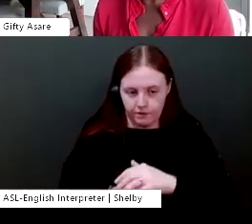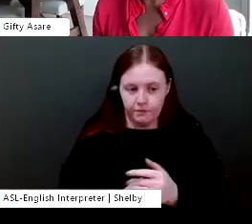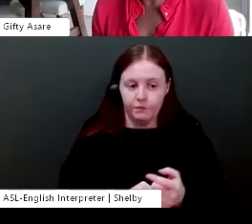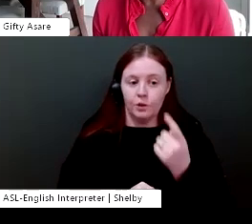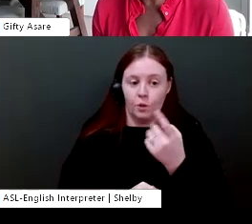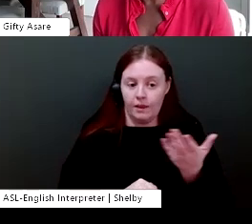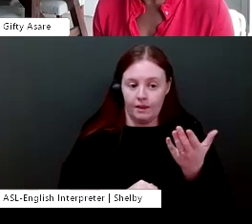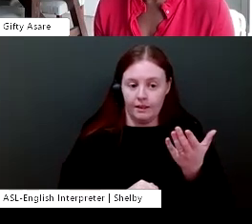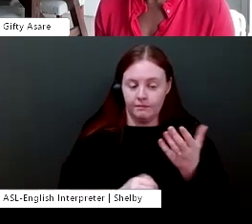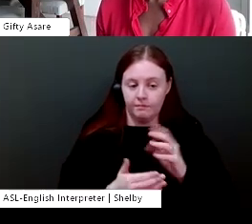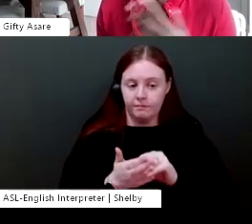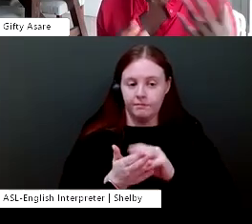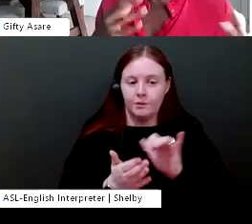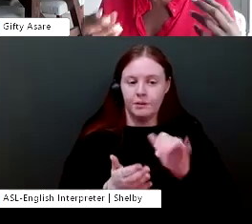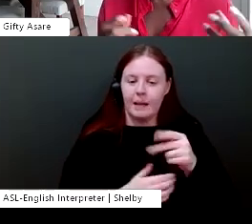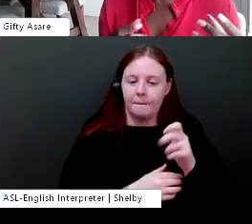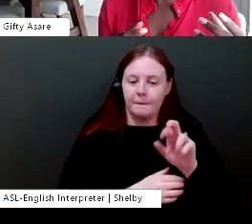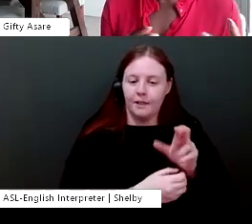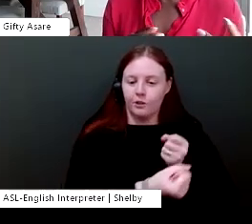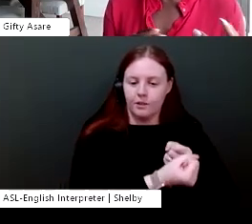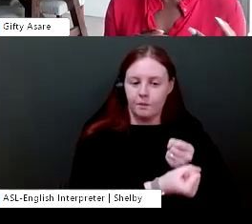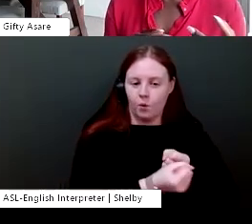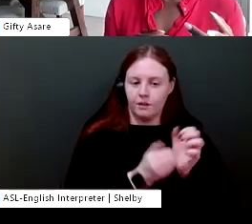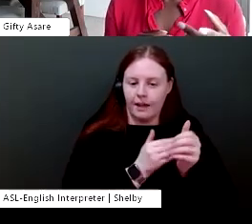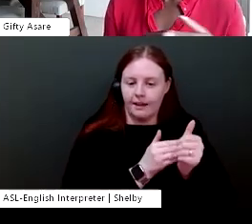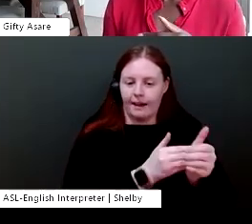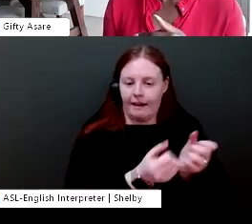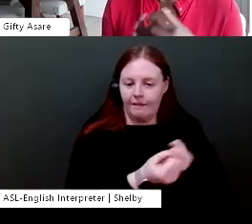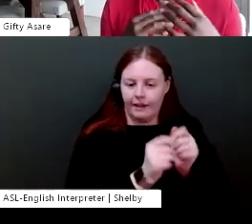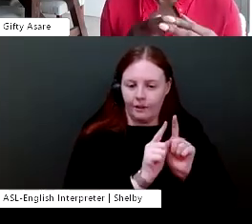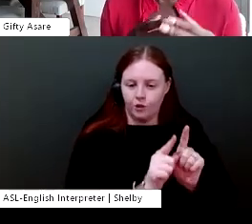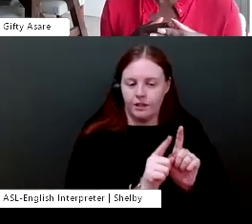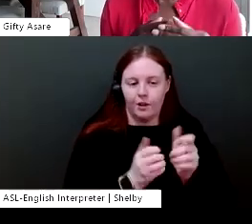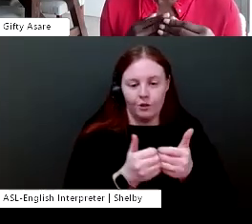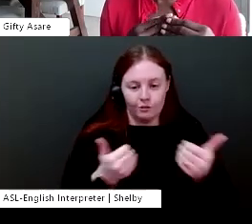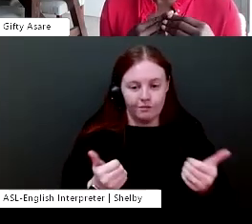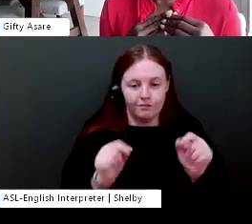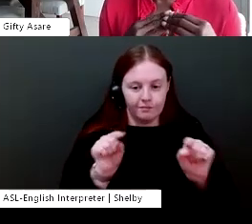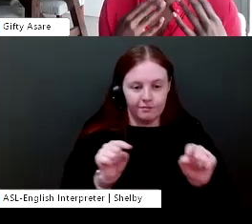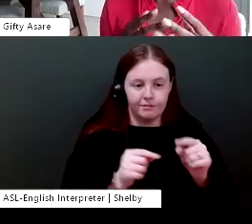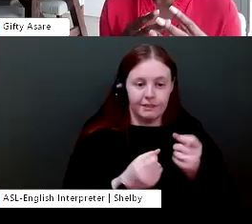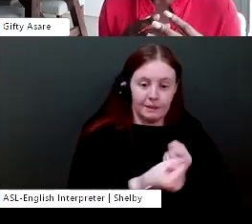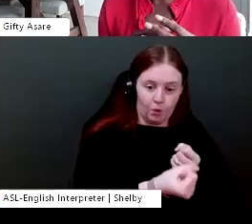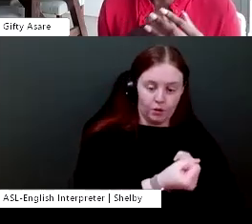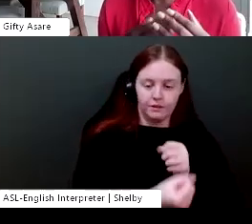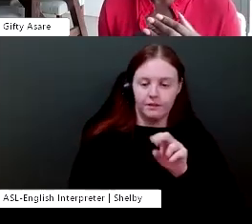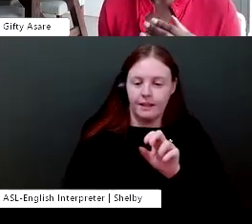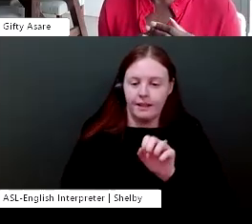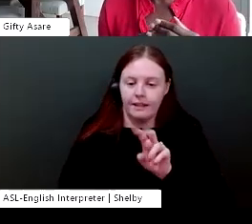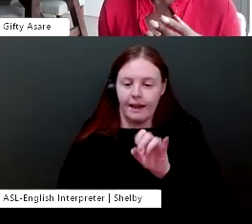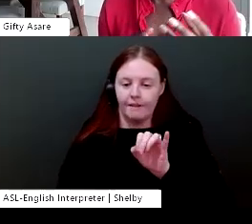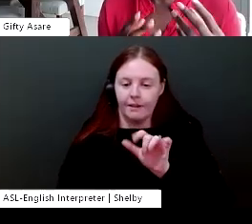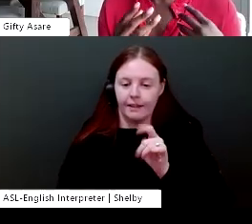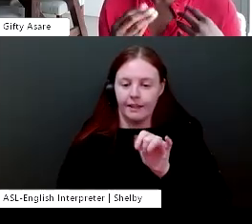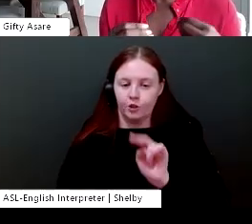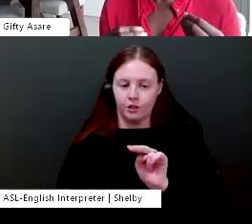support and peer navigation, and making the distinction between the two. So peer support involves building a community of survivors